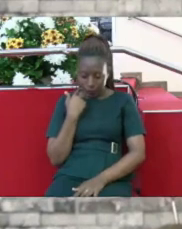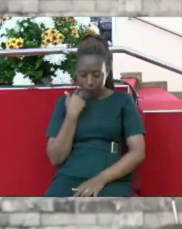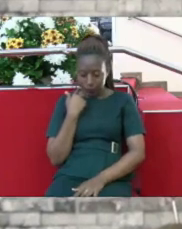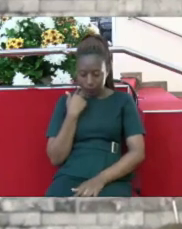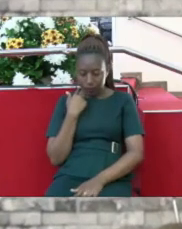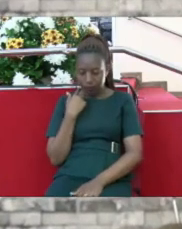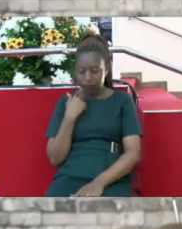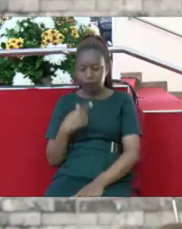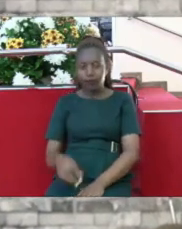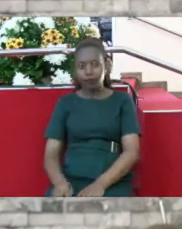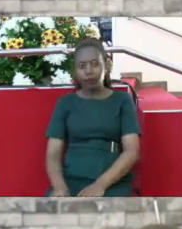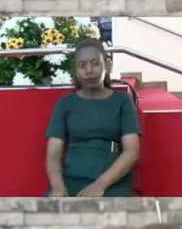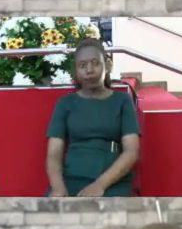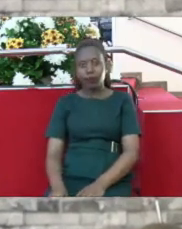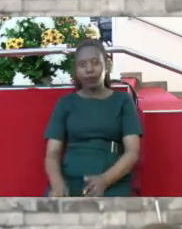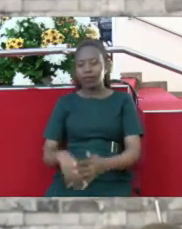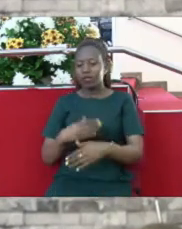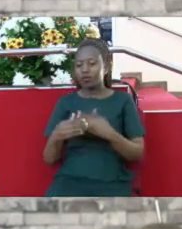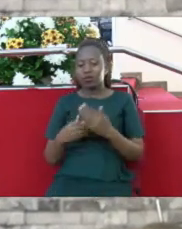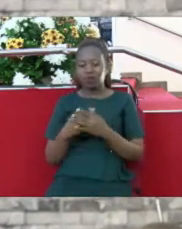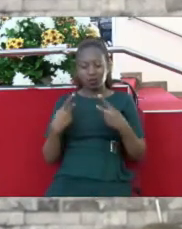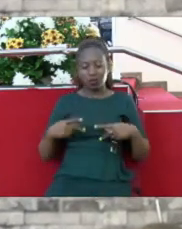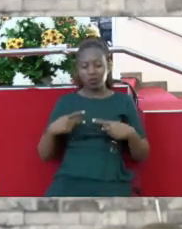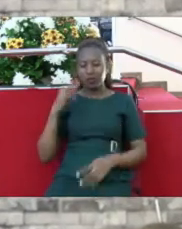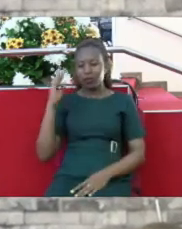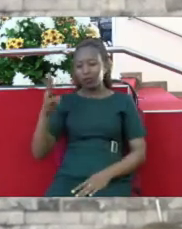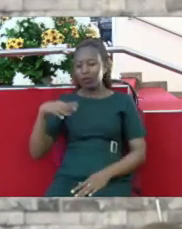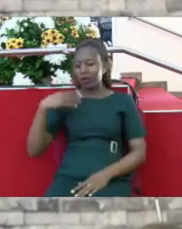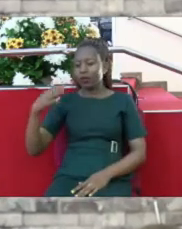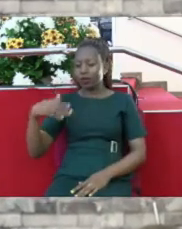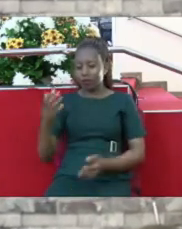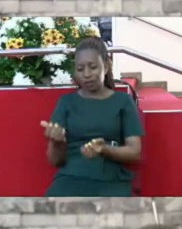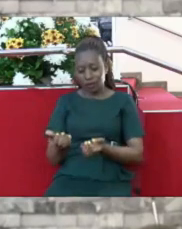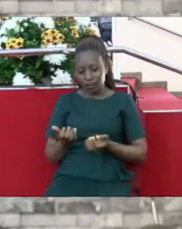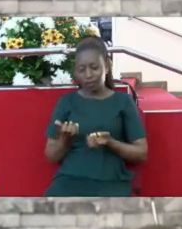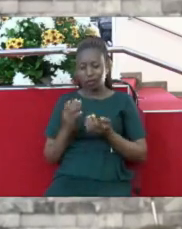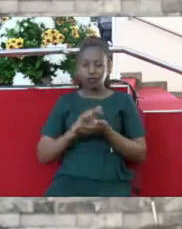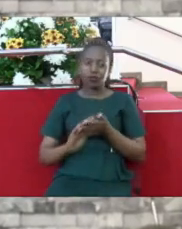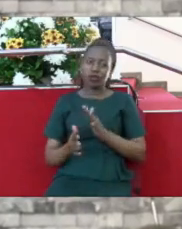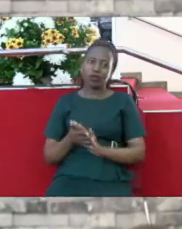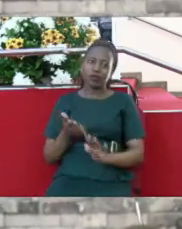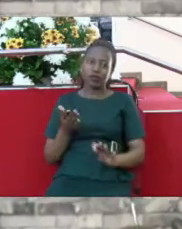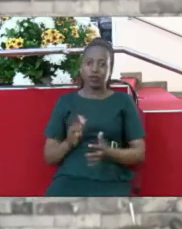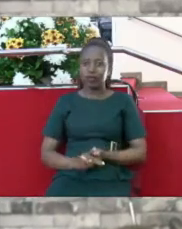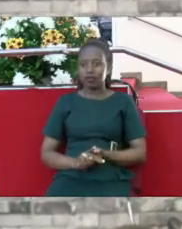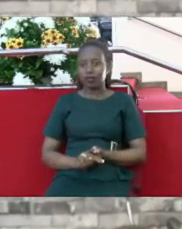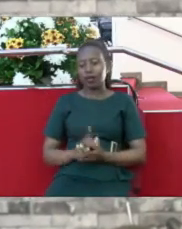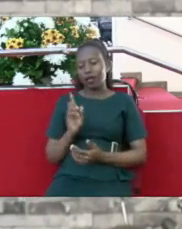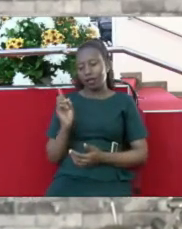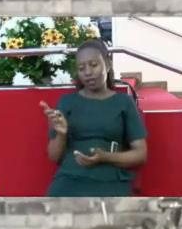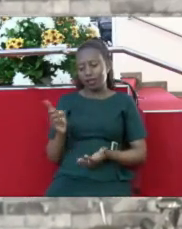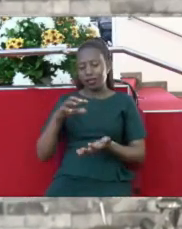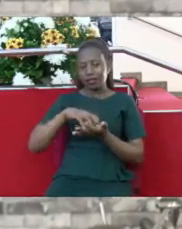As a man, will always be in need of forgiveness. Kama binadamu kila wakati tunahitaji kusamehewa. And this is the position